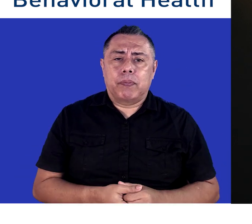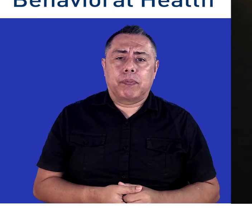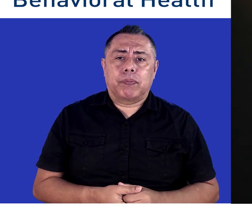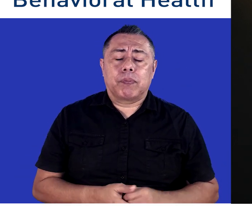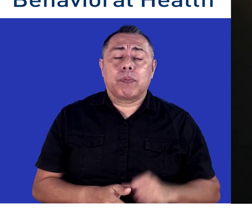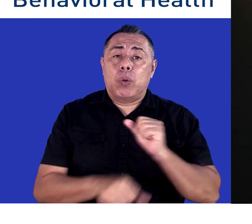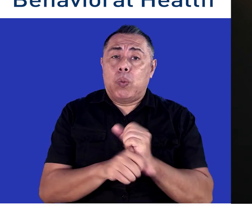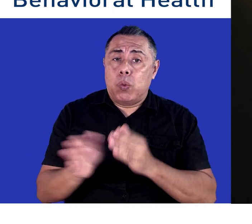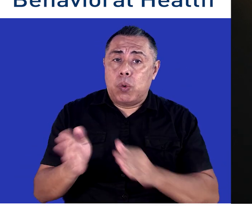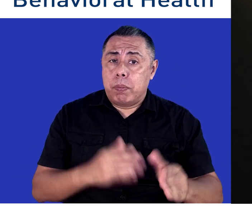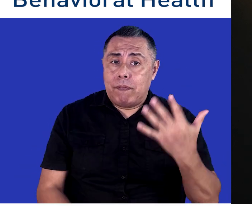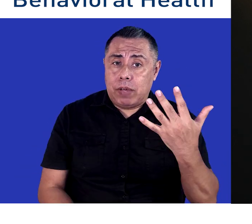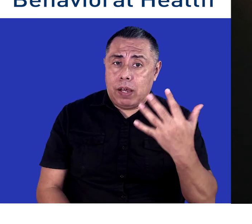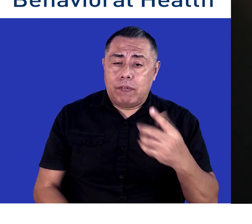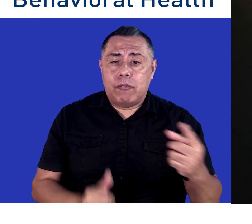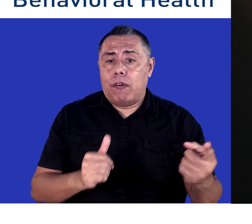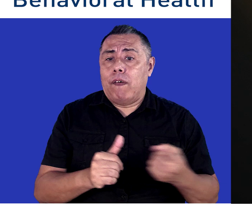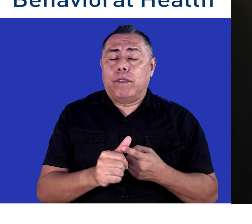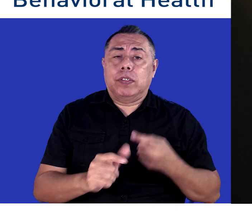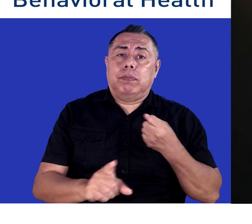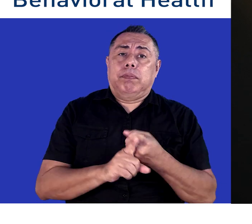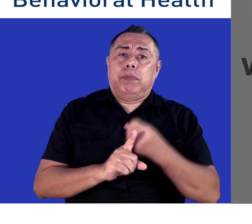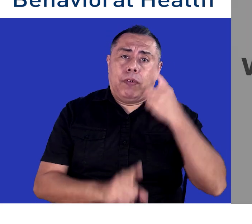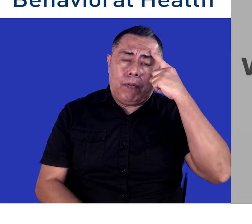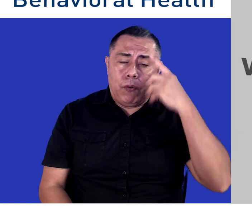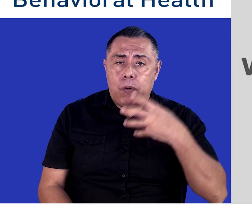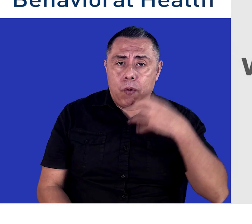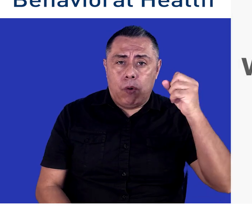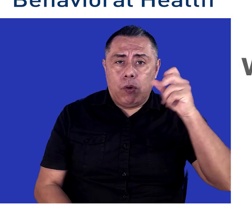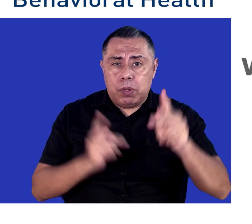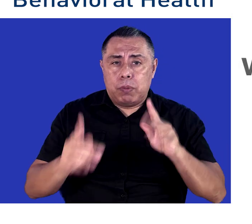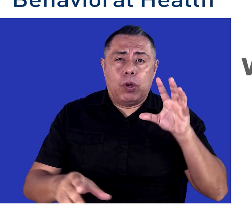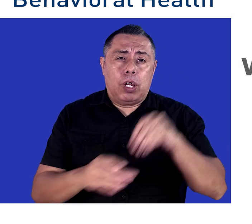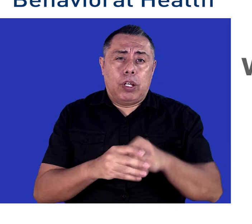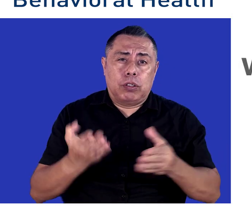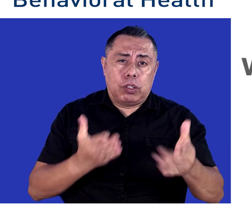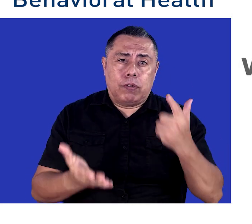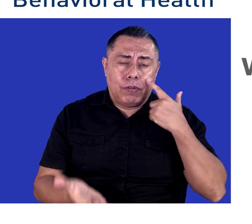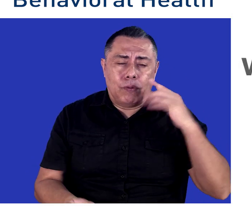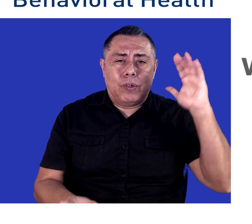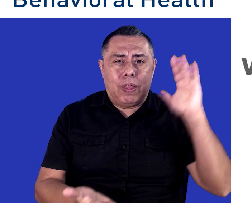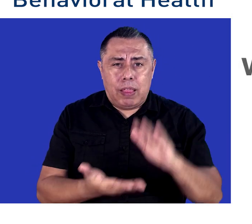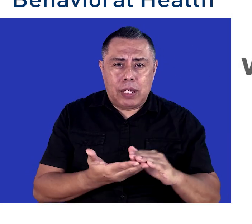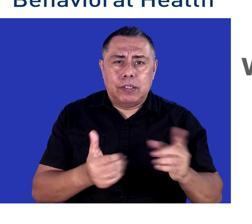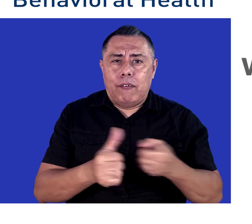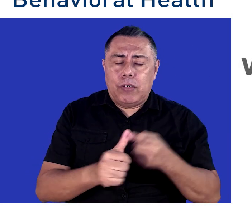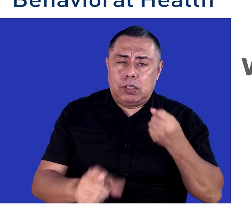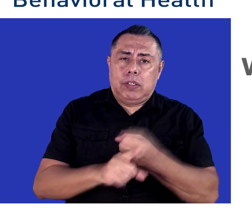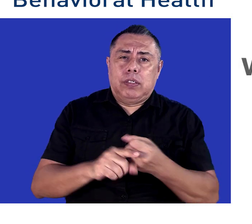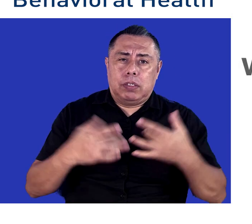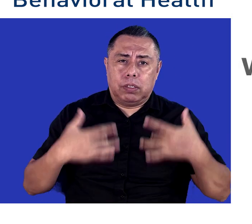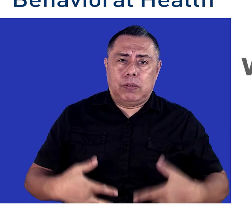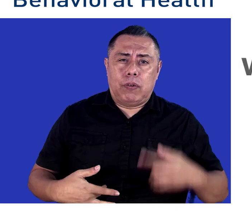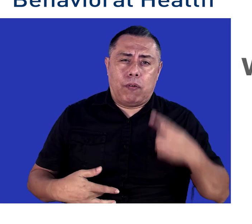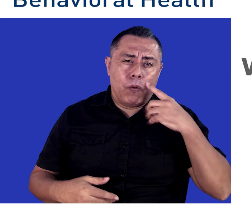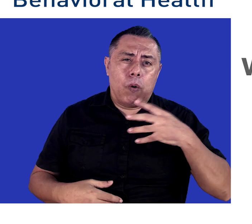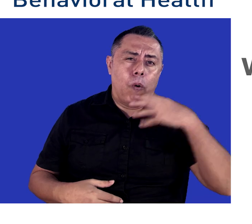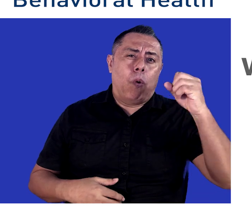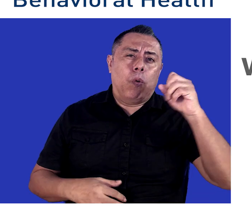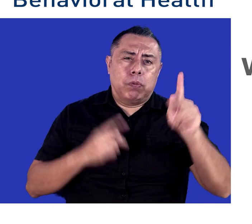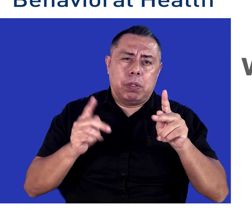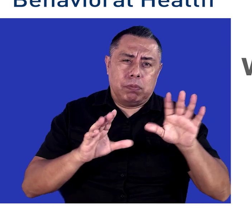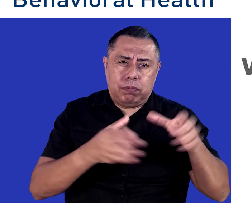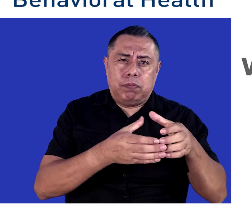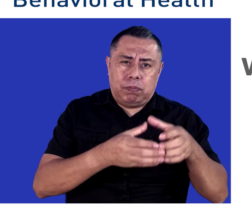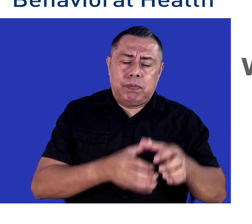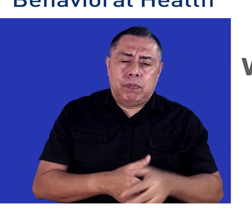significant reduction in depressive symptoms. Work Plan 5 is first onset for older adults and includes services to reduce